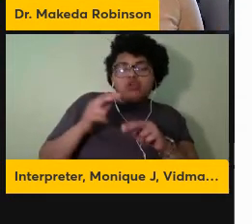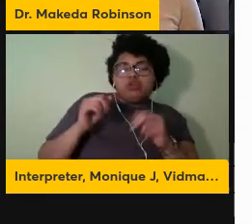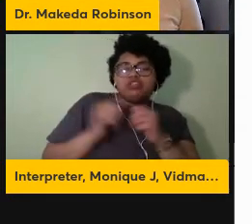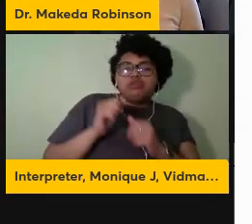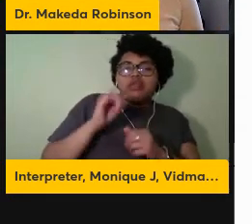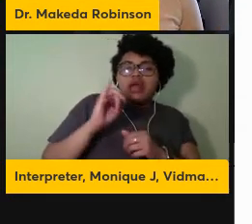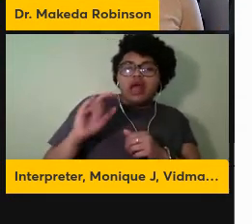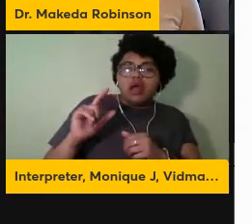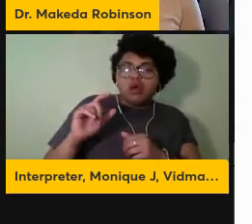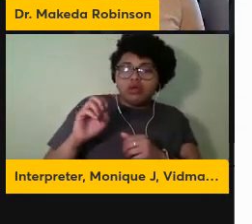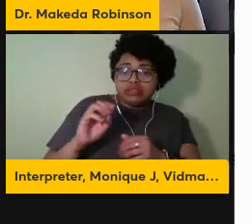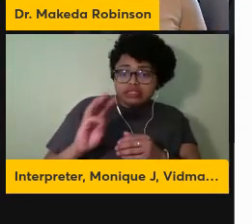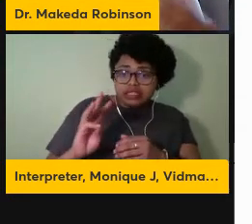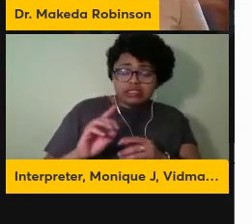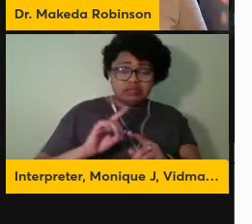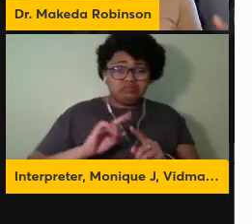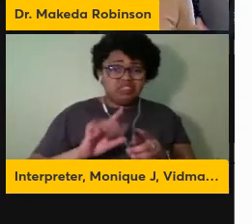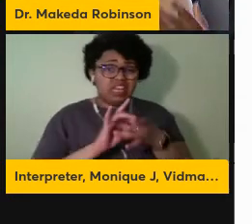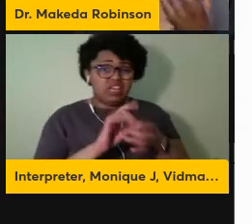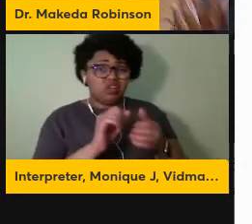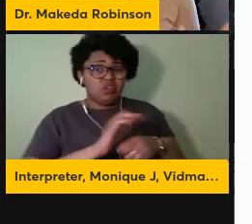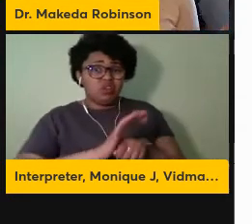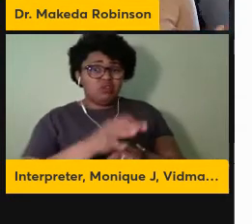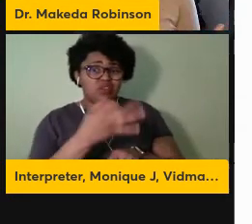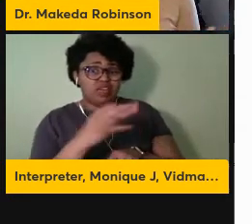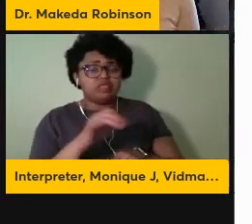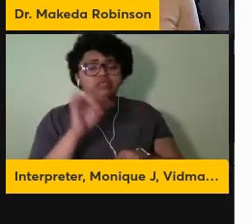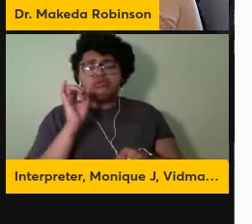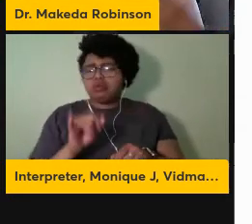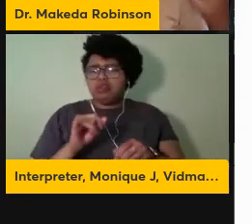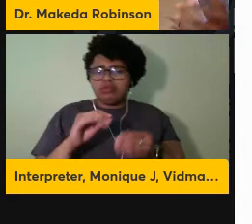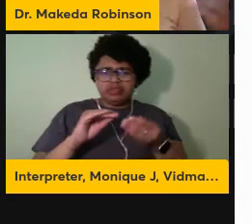associated with severe COVID-19. And so this combination of